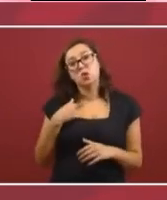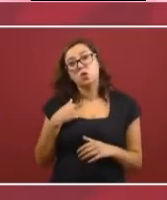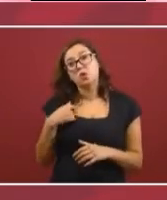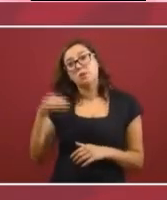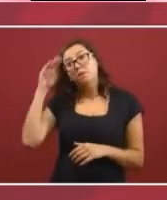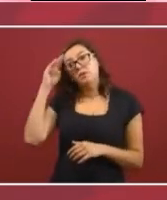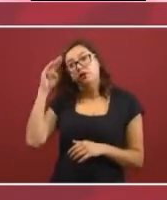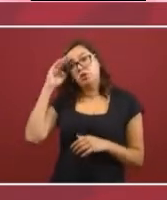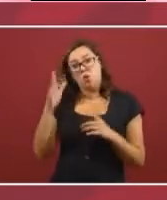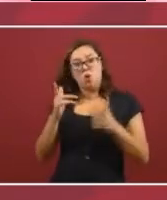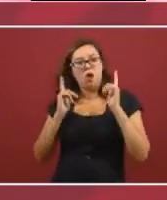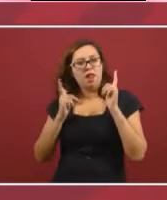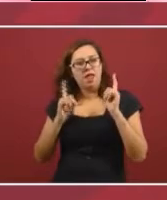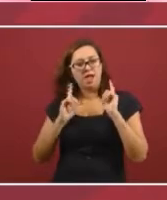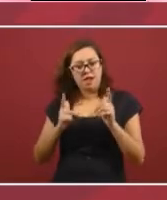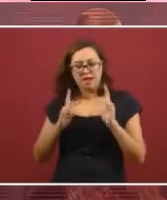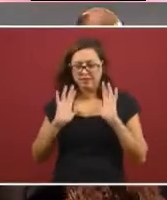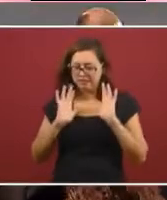Bien.